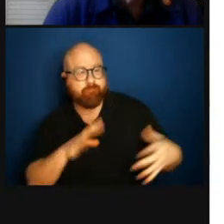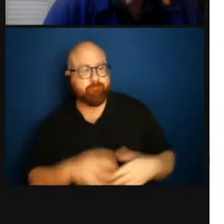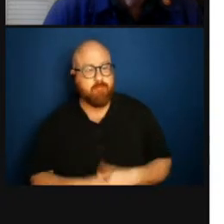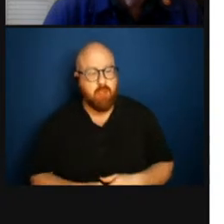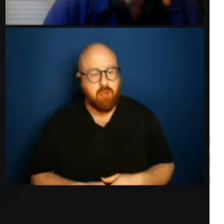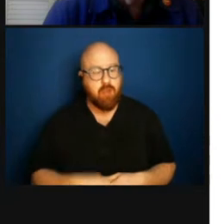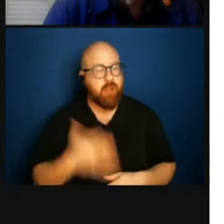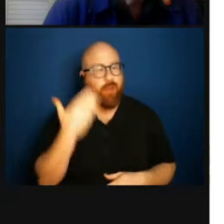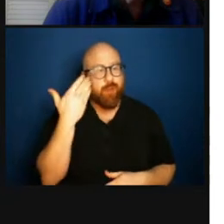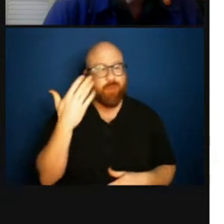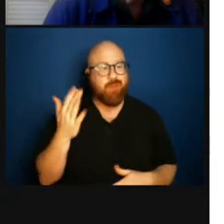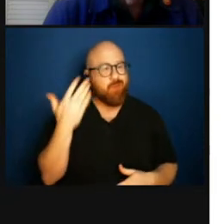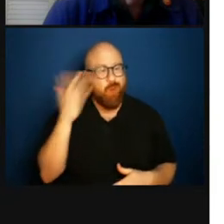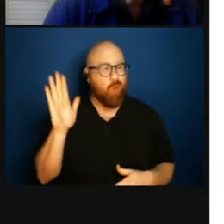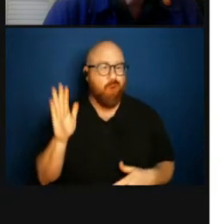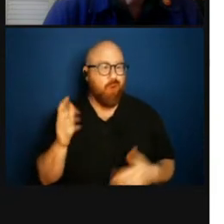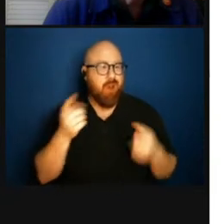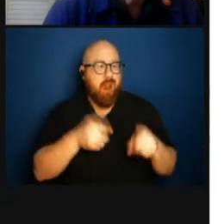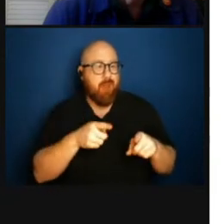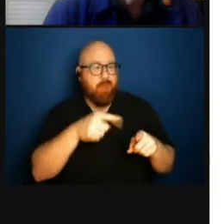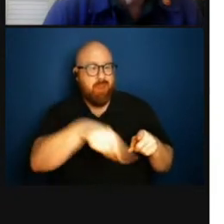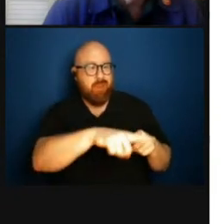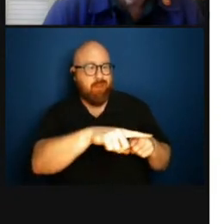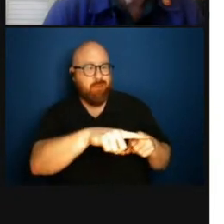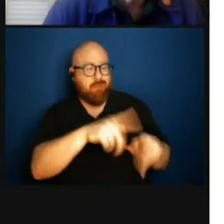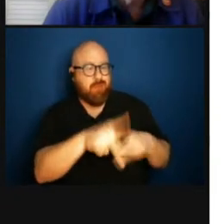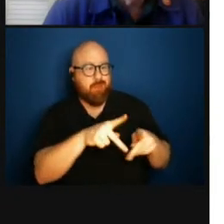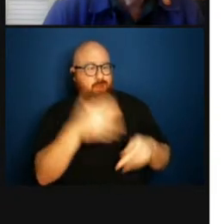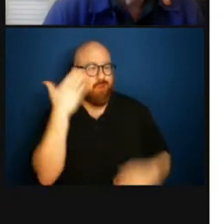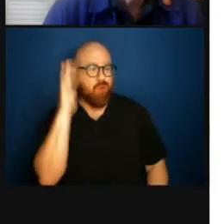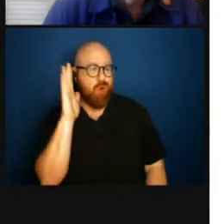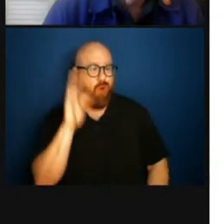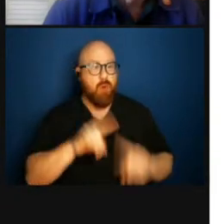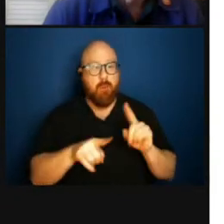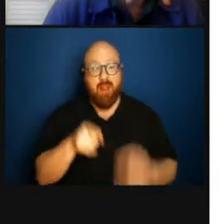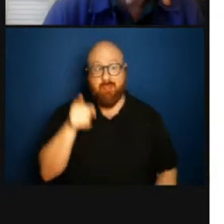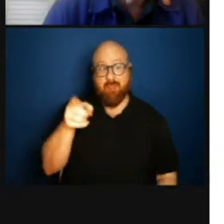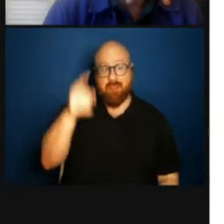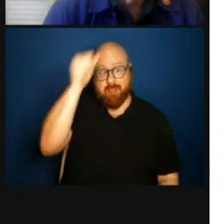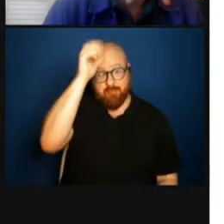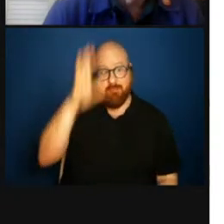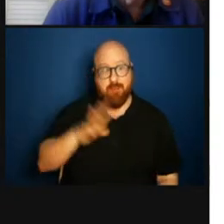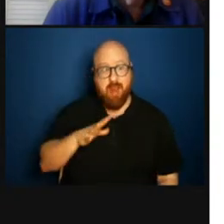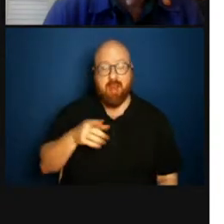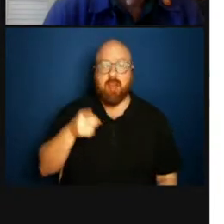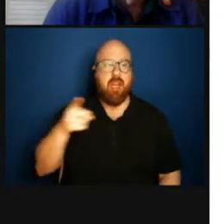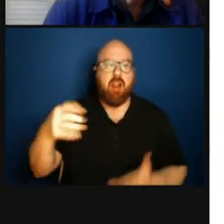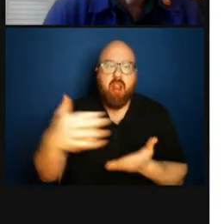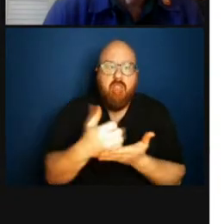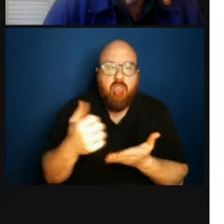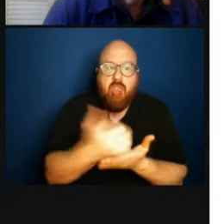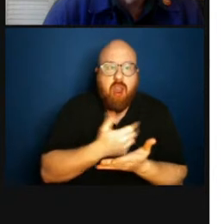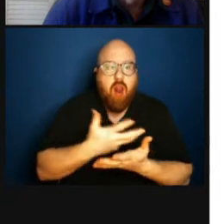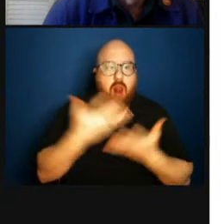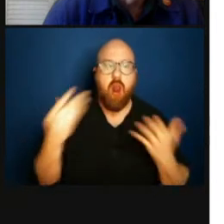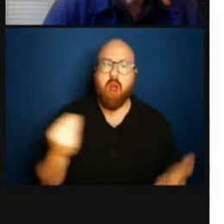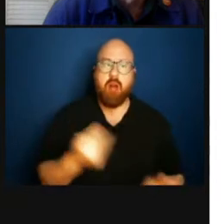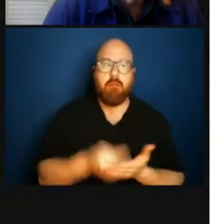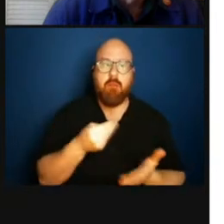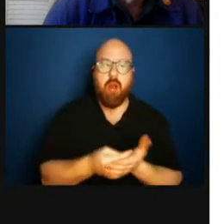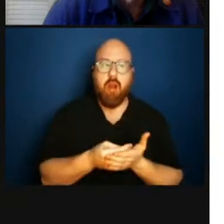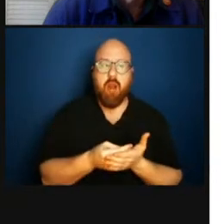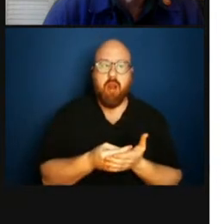to get back. But this man, John O'Donnell, made a fortune on the cargo he brought with him. And with that